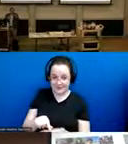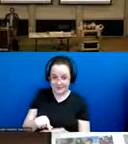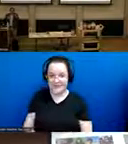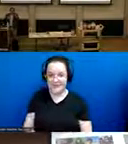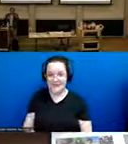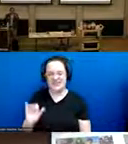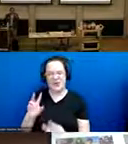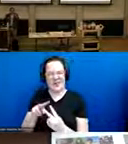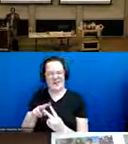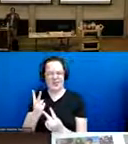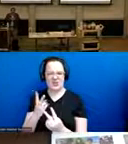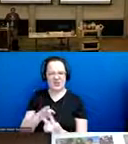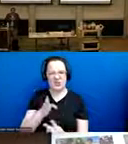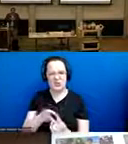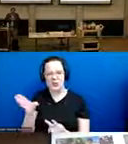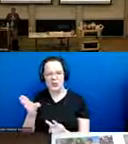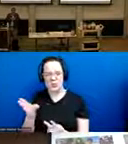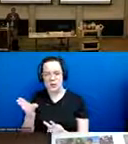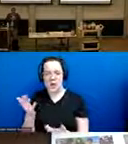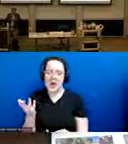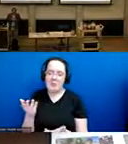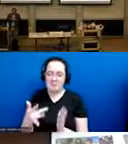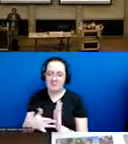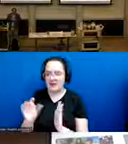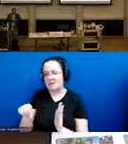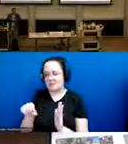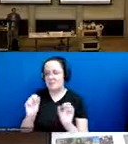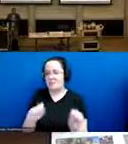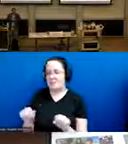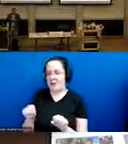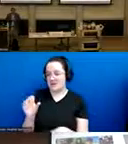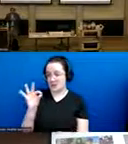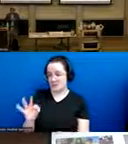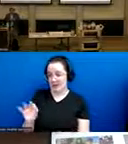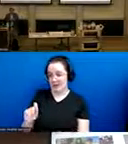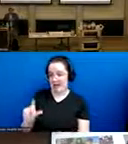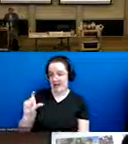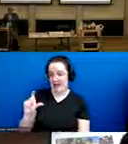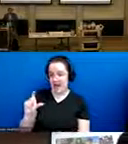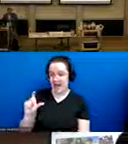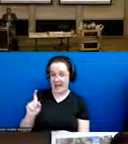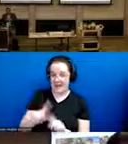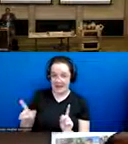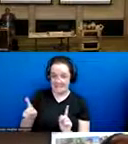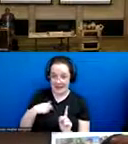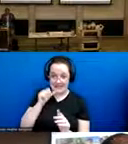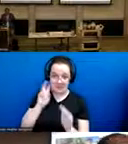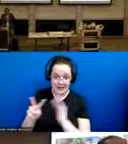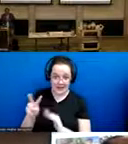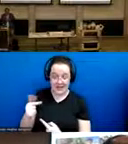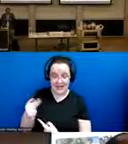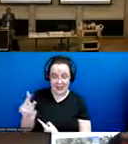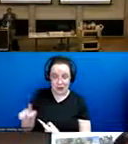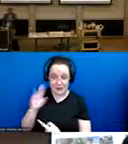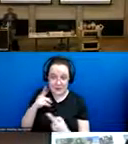that I think are technically what is possible to get higher rates. I don't promise you to get to gigahertz rates anytime soon, but